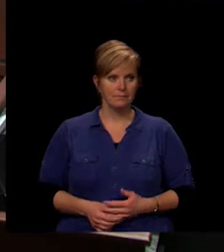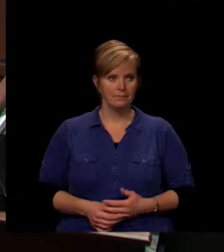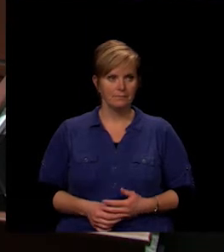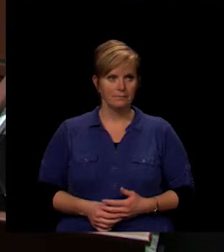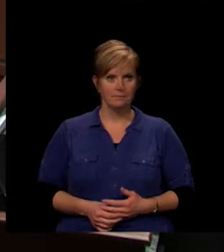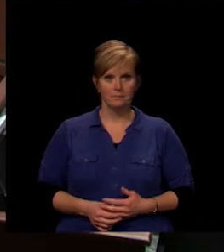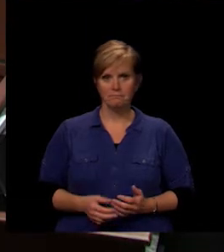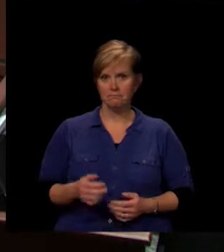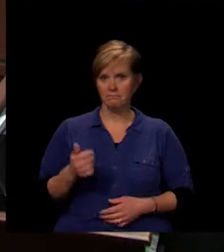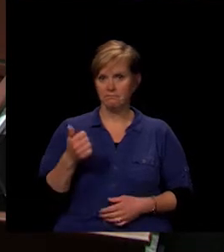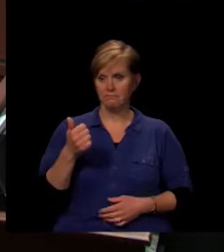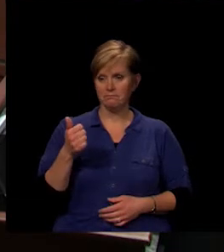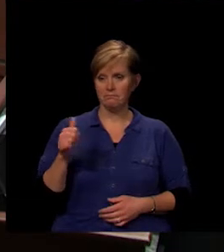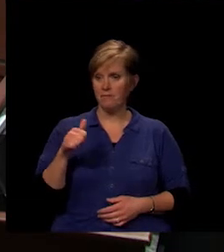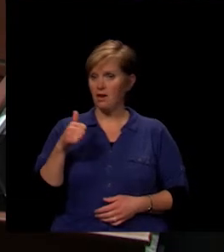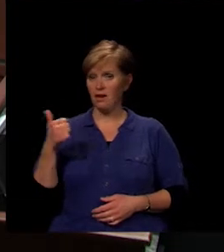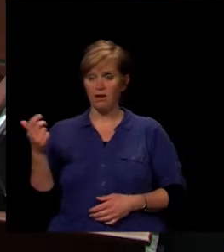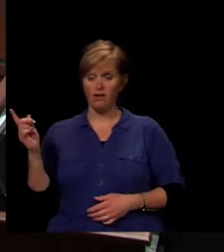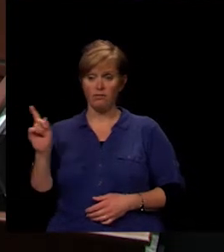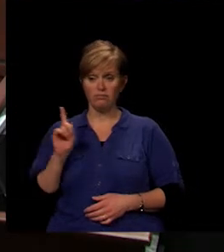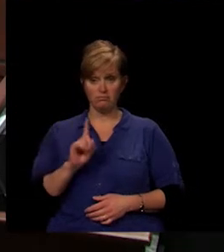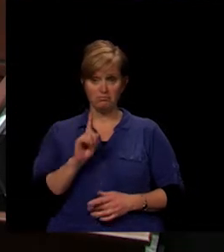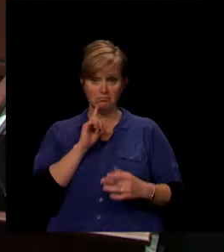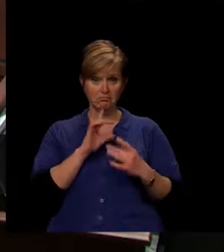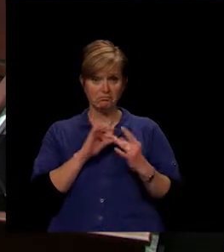Is there anybody else that would like to address the board tonight?